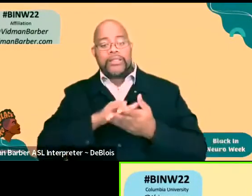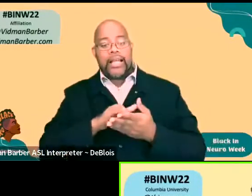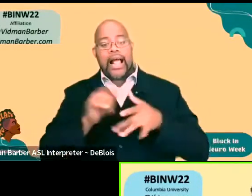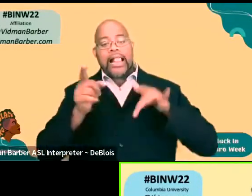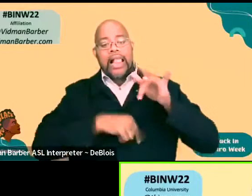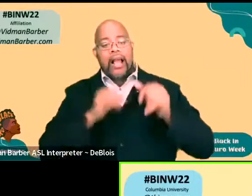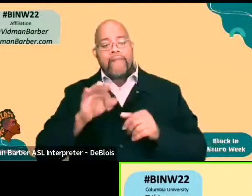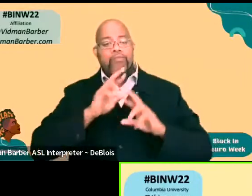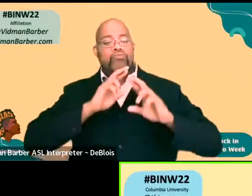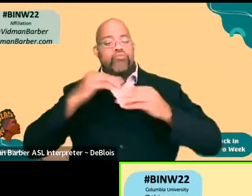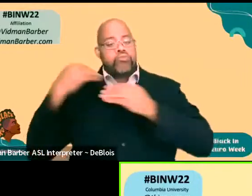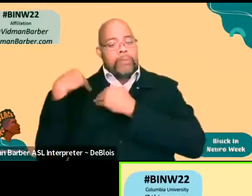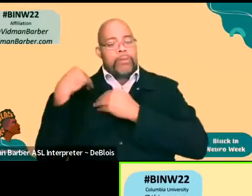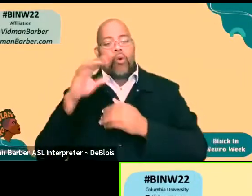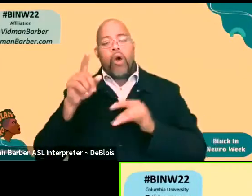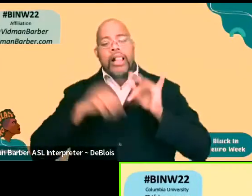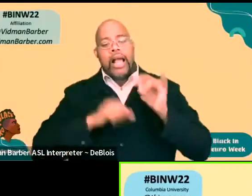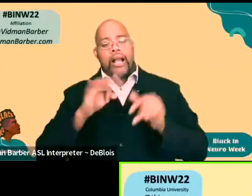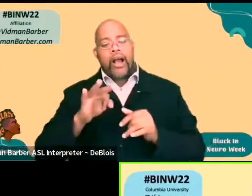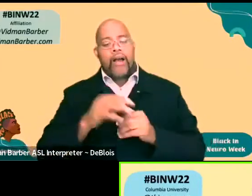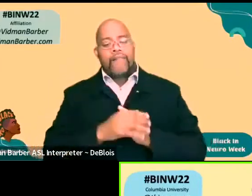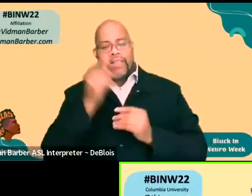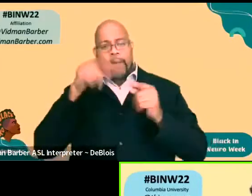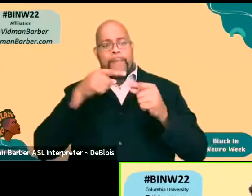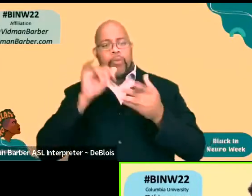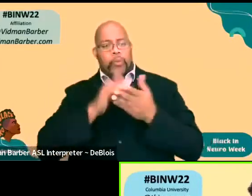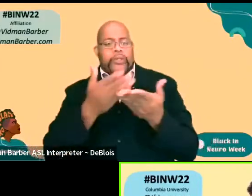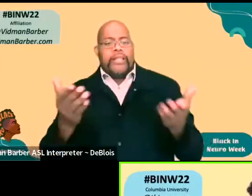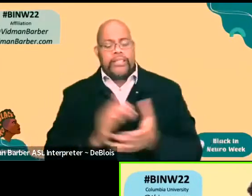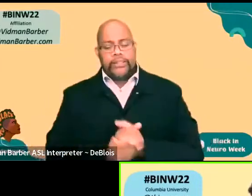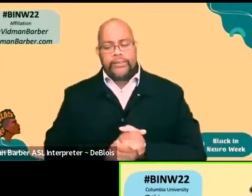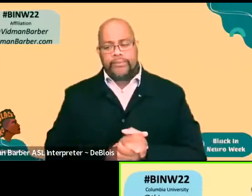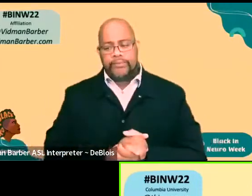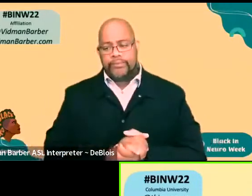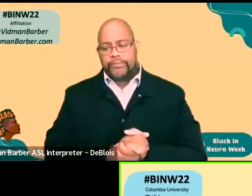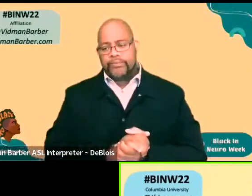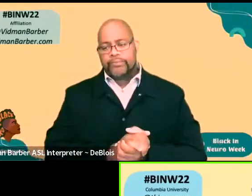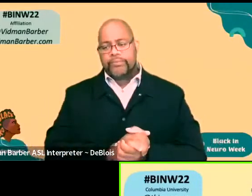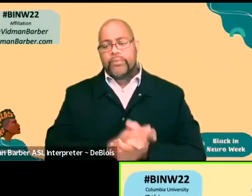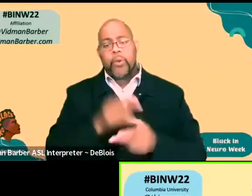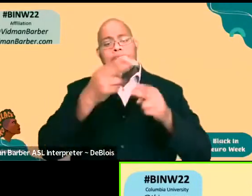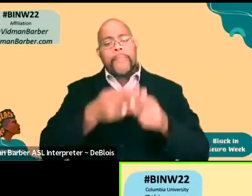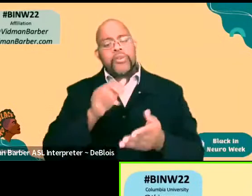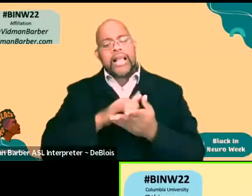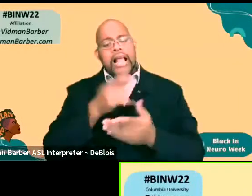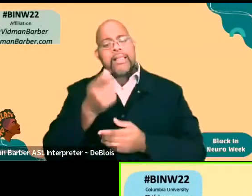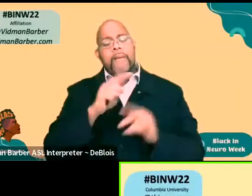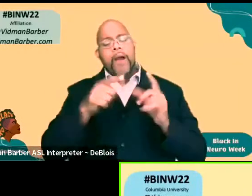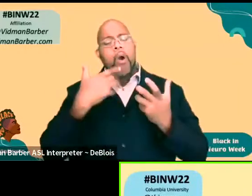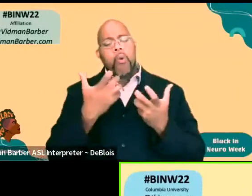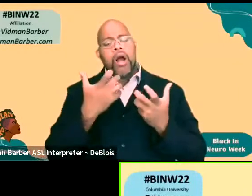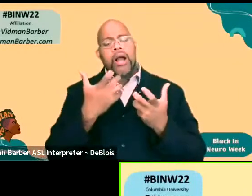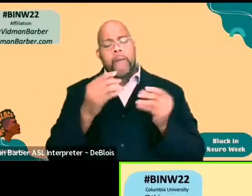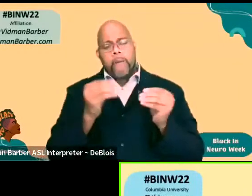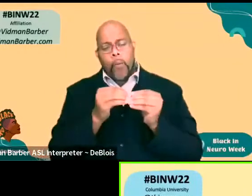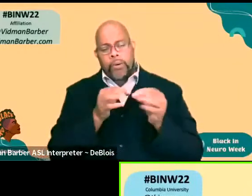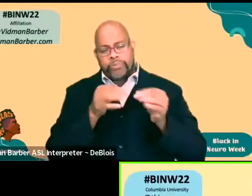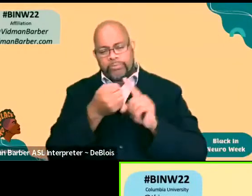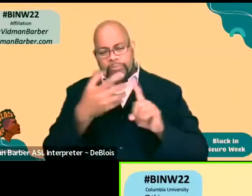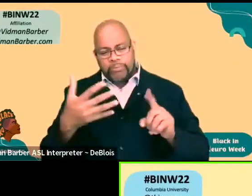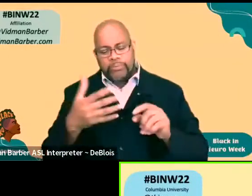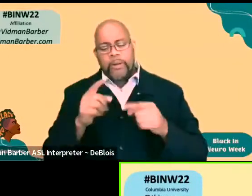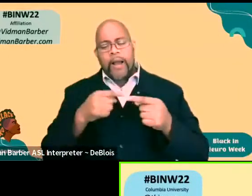of responsibility or the lack of even thinking about these things. Yeah. And you mentioned this a little bit, but I wanted to hear a little bit more about